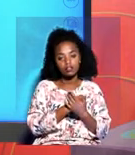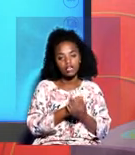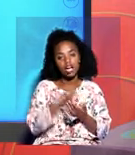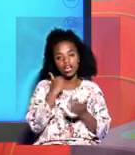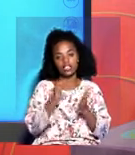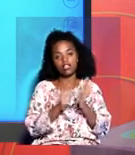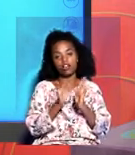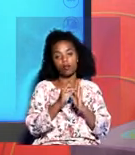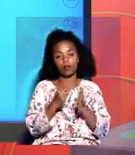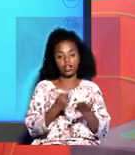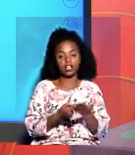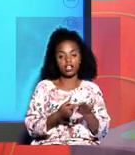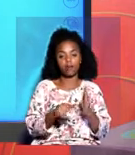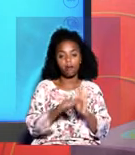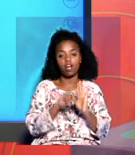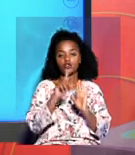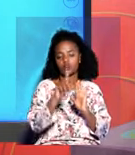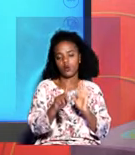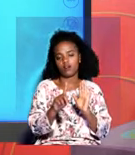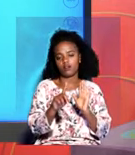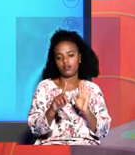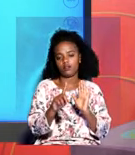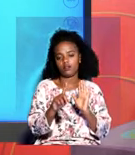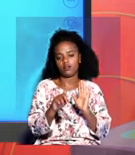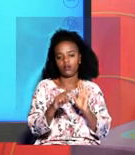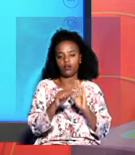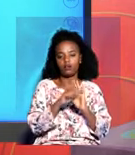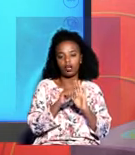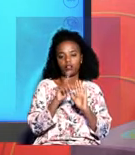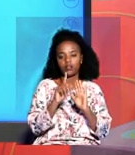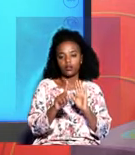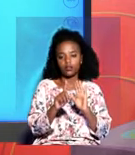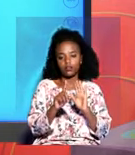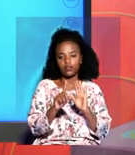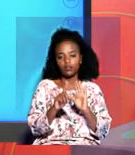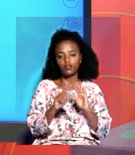another number here, minus 1. If you take minus